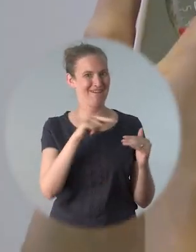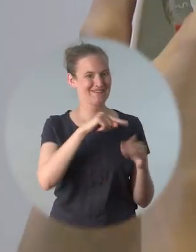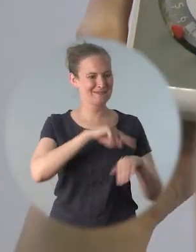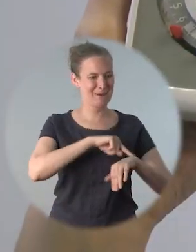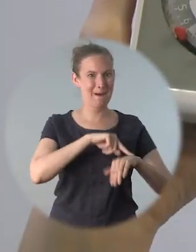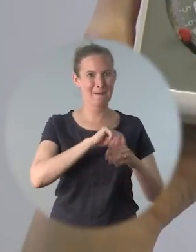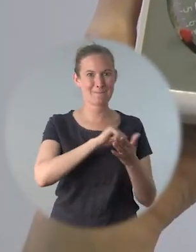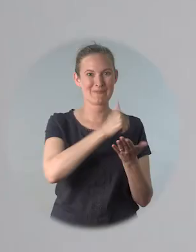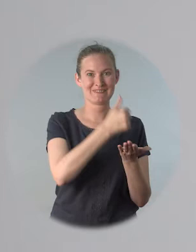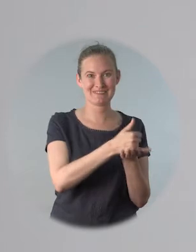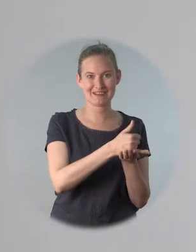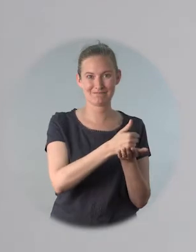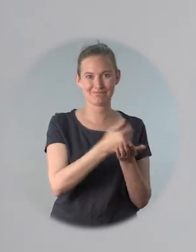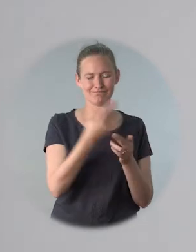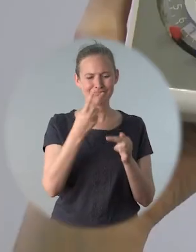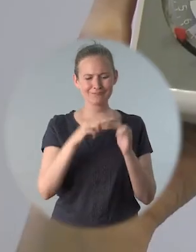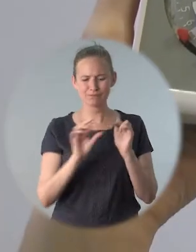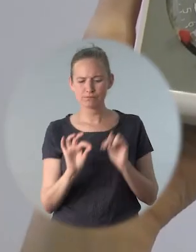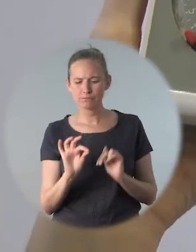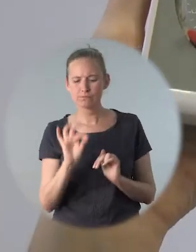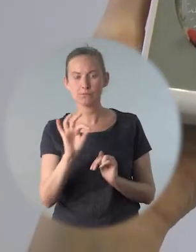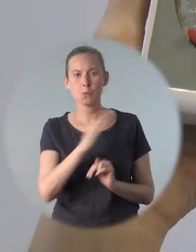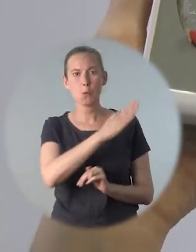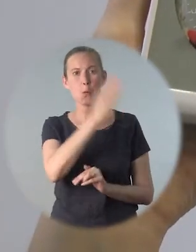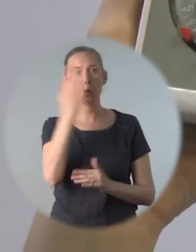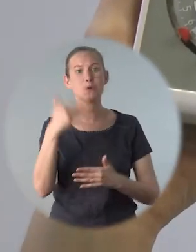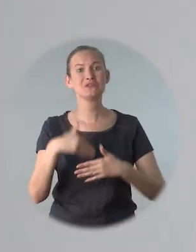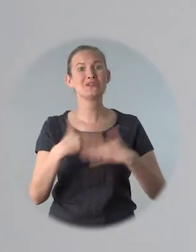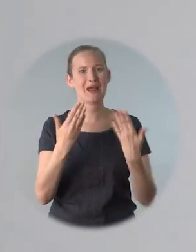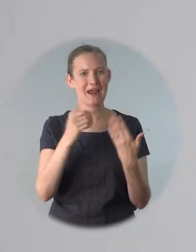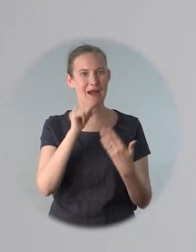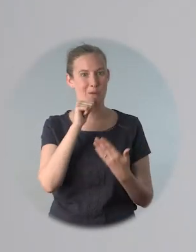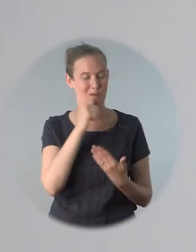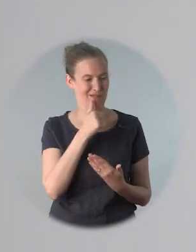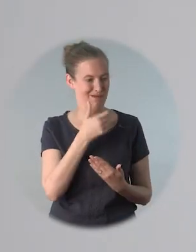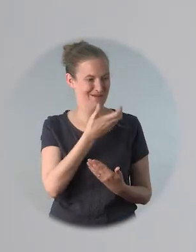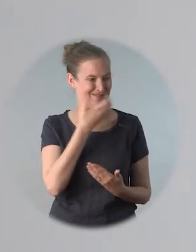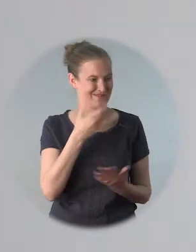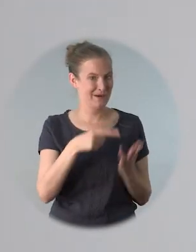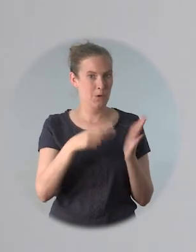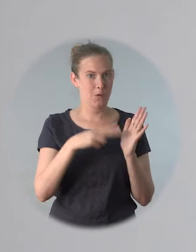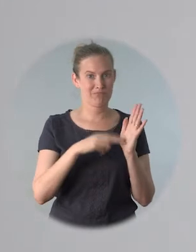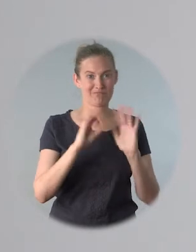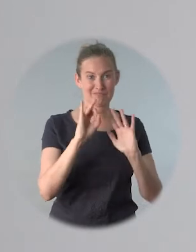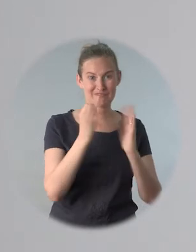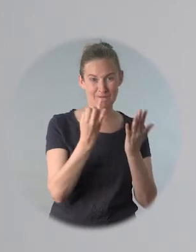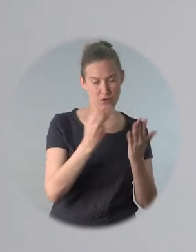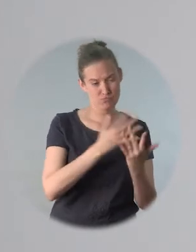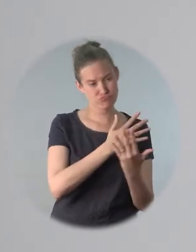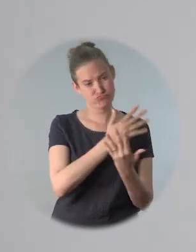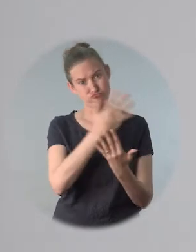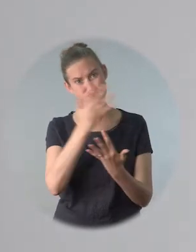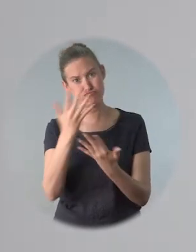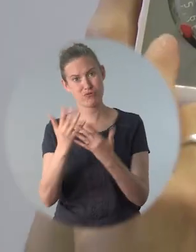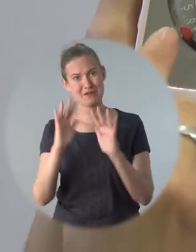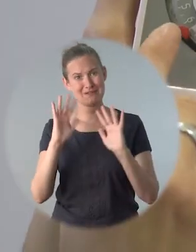to these times that we've set. If we set it to all day, what we will do is having the heating coming on at